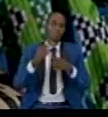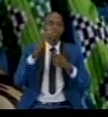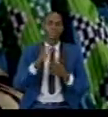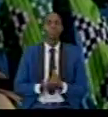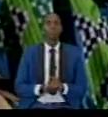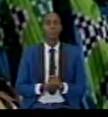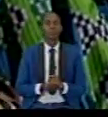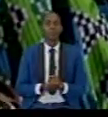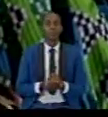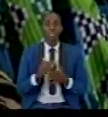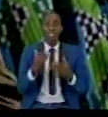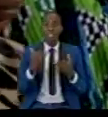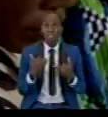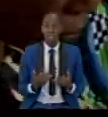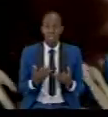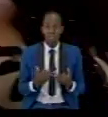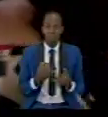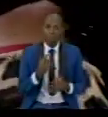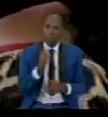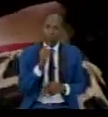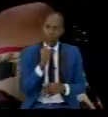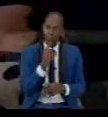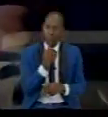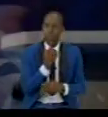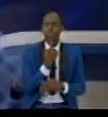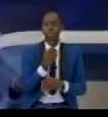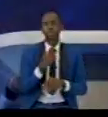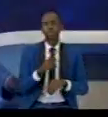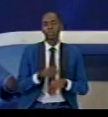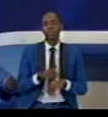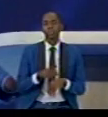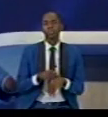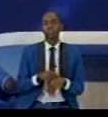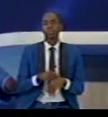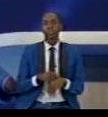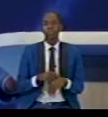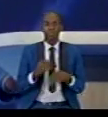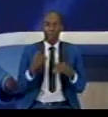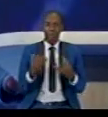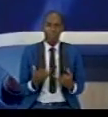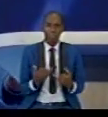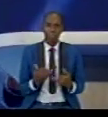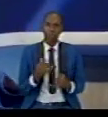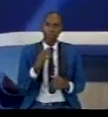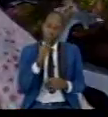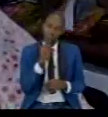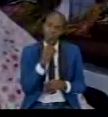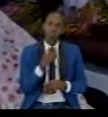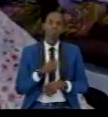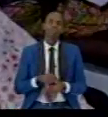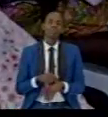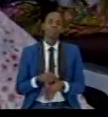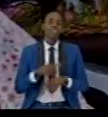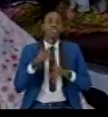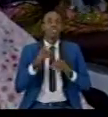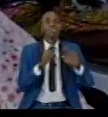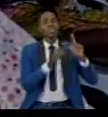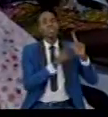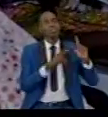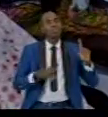it's about and eyes closed it's about an eyes closed the Lord